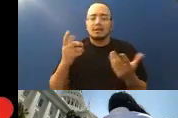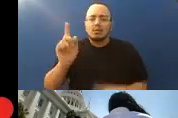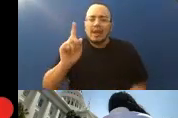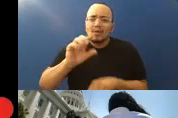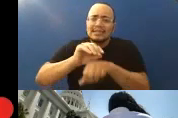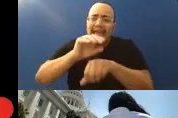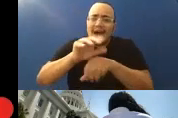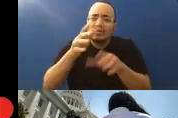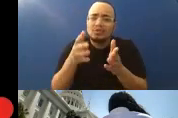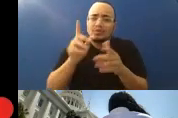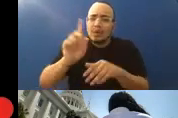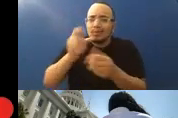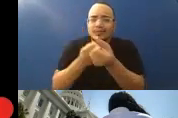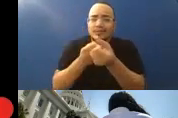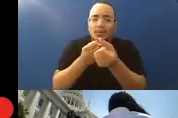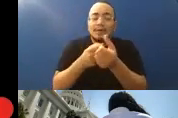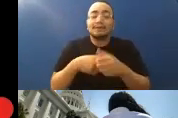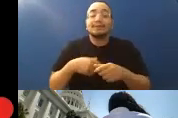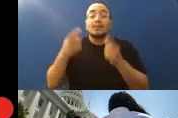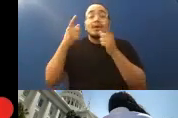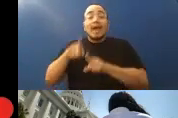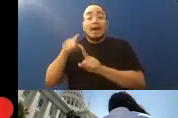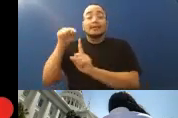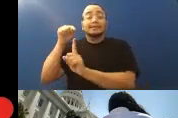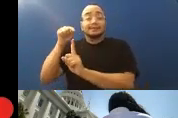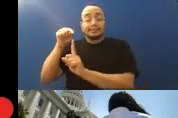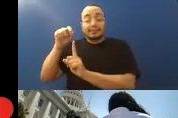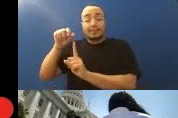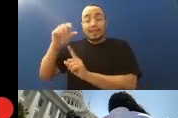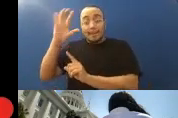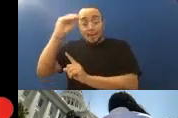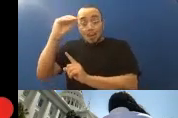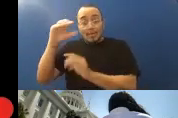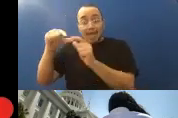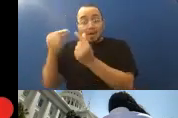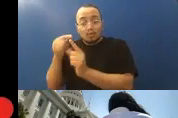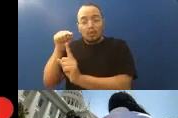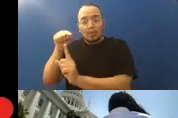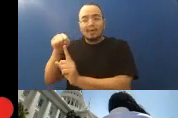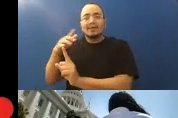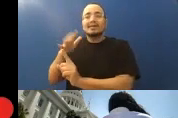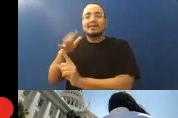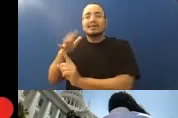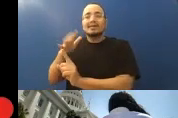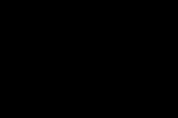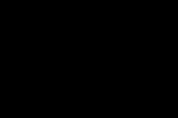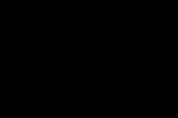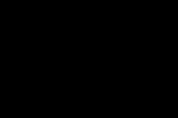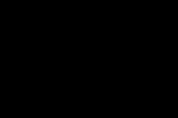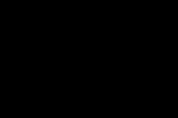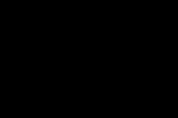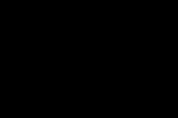the boys I later found out, he was suffering abuse himself. And I'm like, we bully when we've been bullied. And that's not an